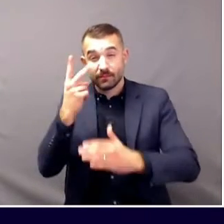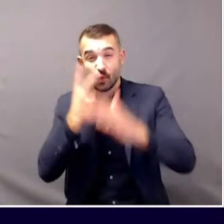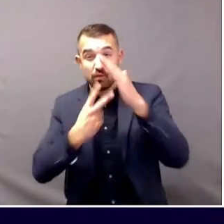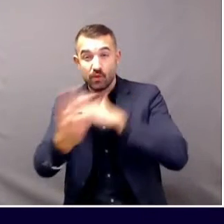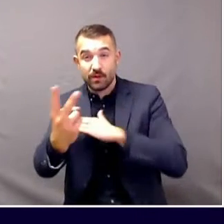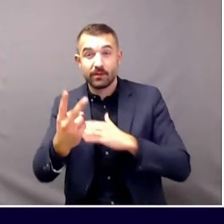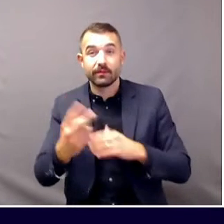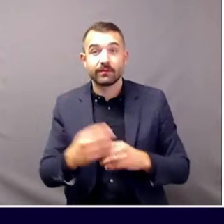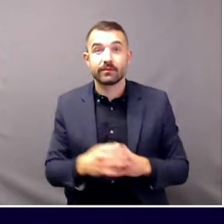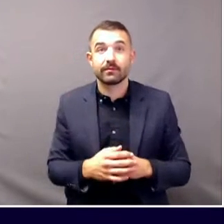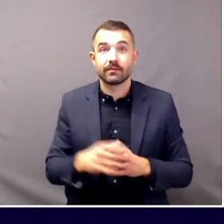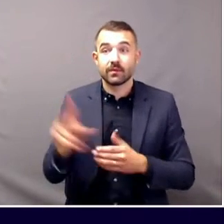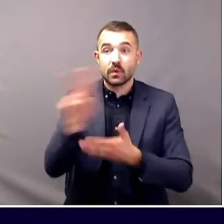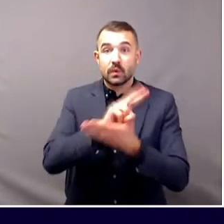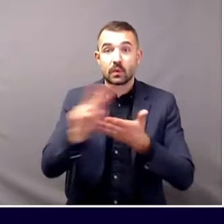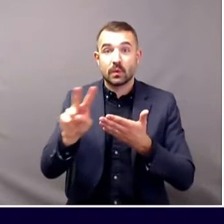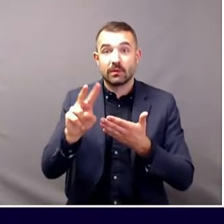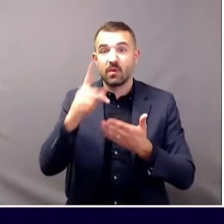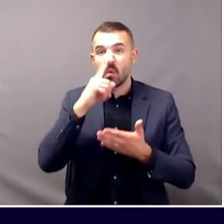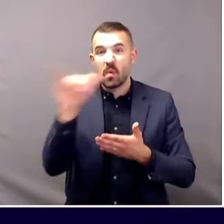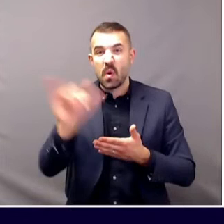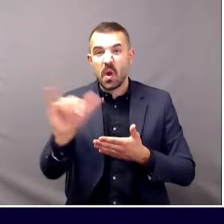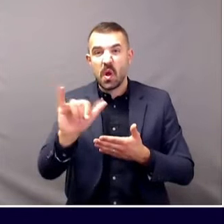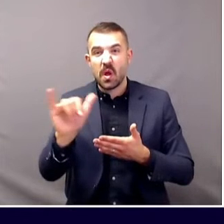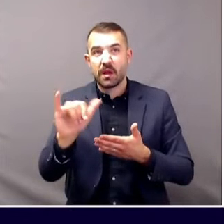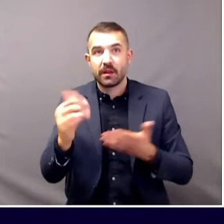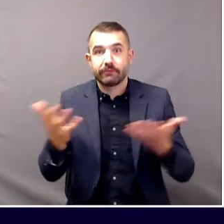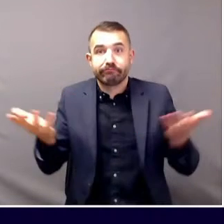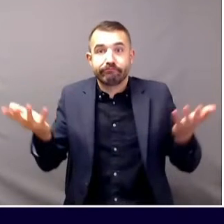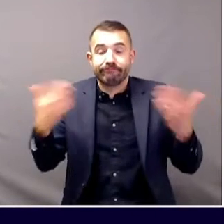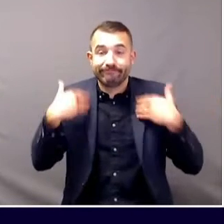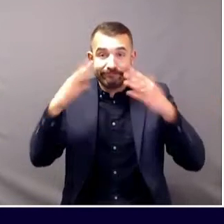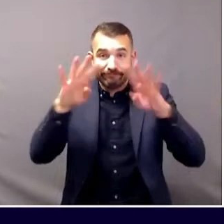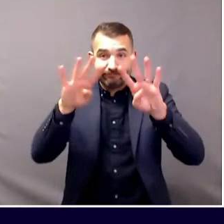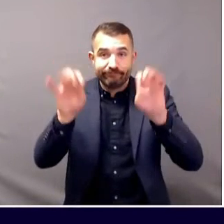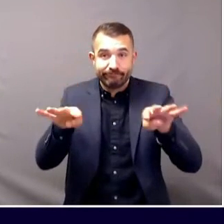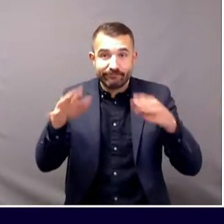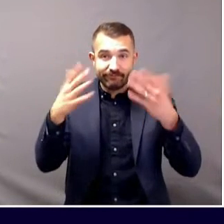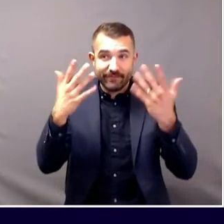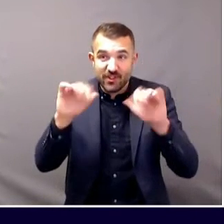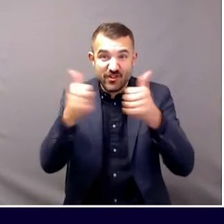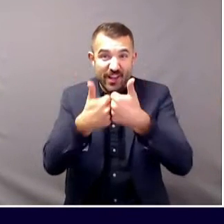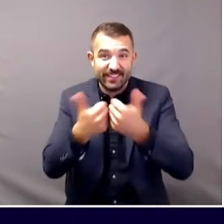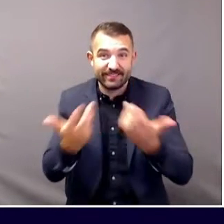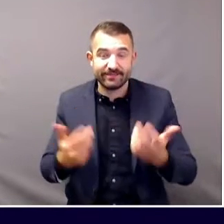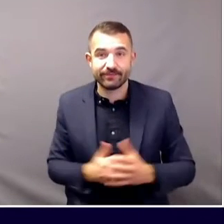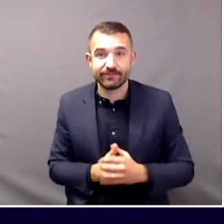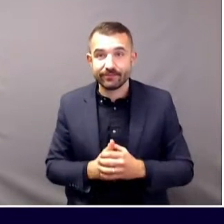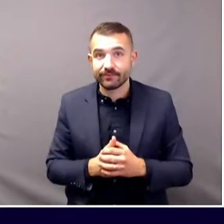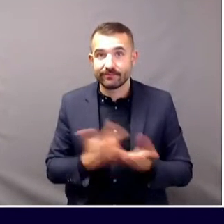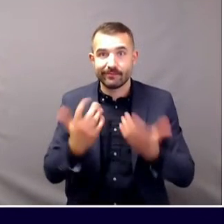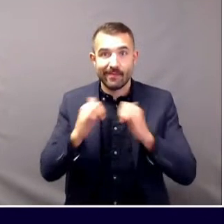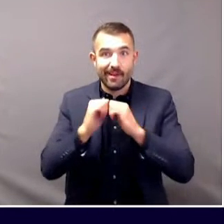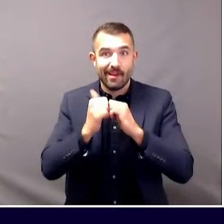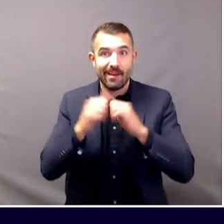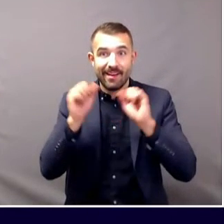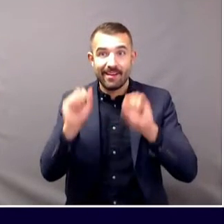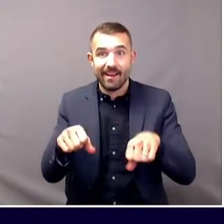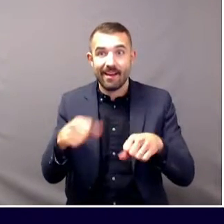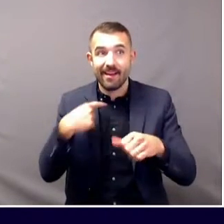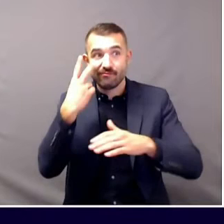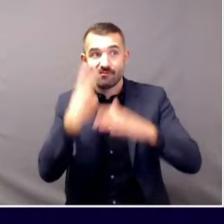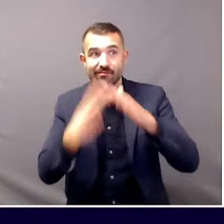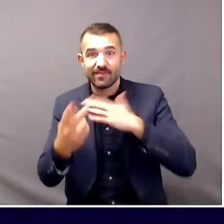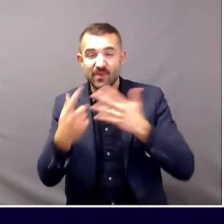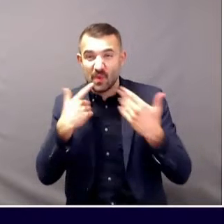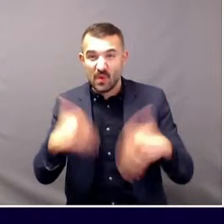Patty, one of the most difficult things to predict in a pandemic is where things might go. And so I